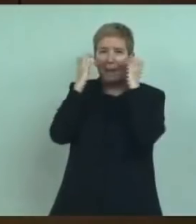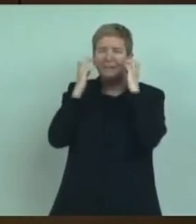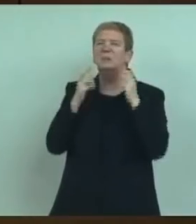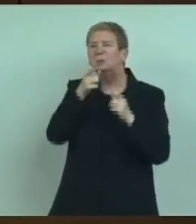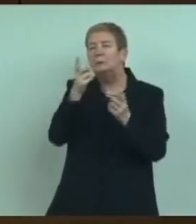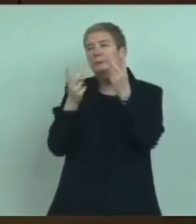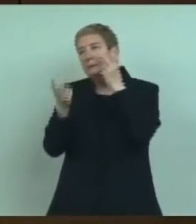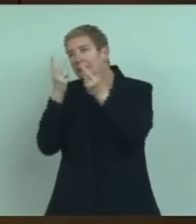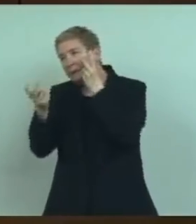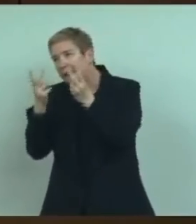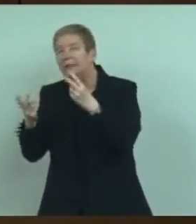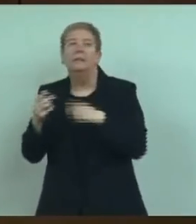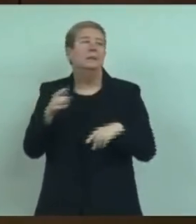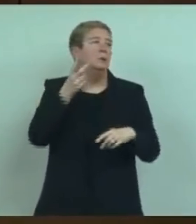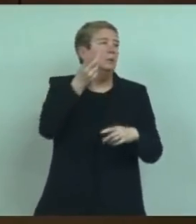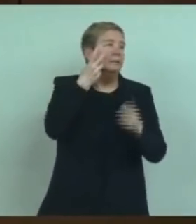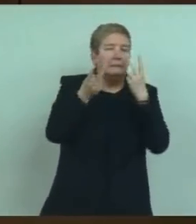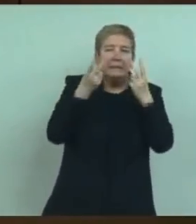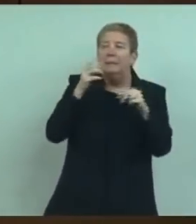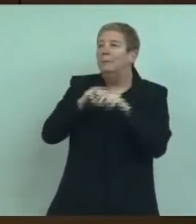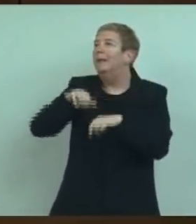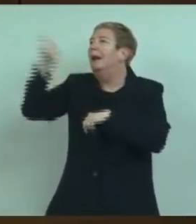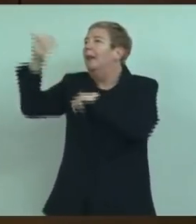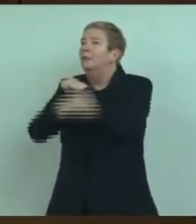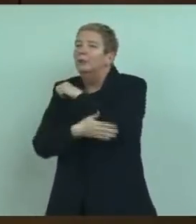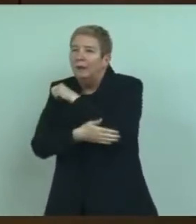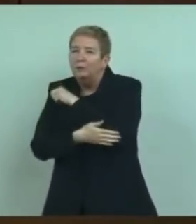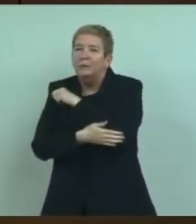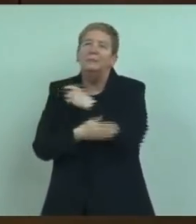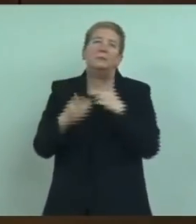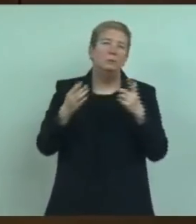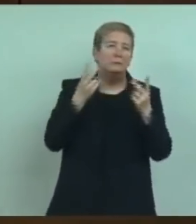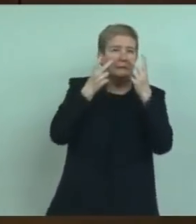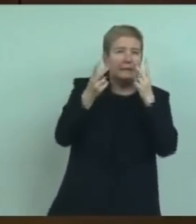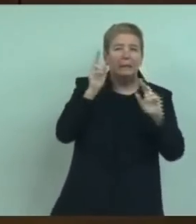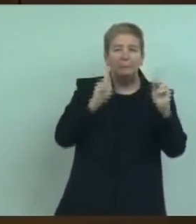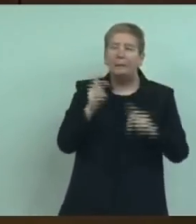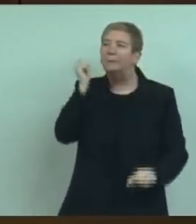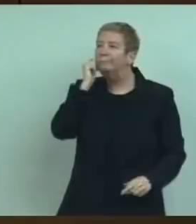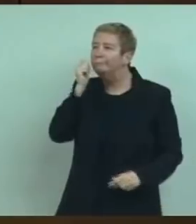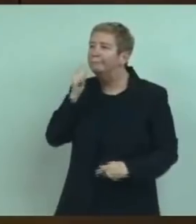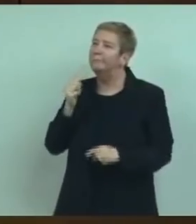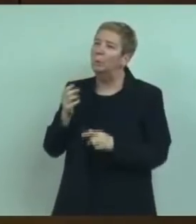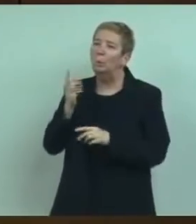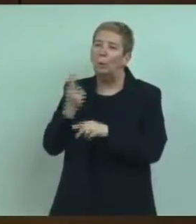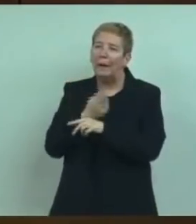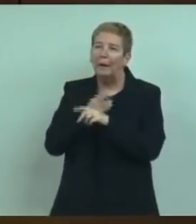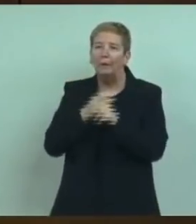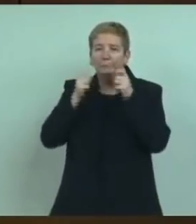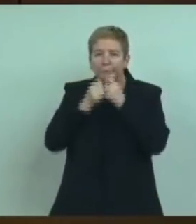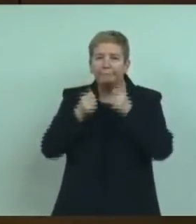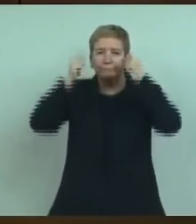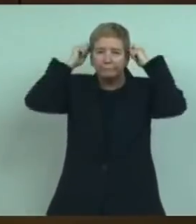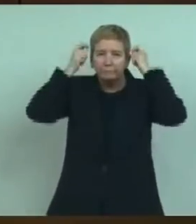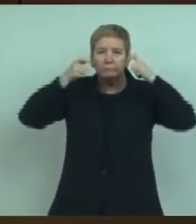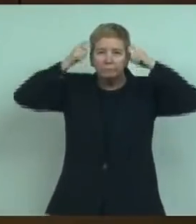I know that you see these in other countries where individuals are wearing these. You know, they simply go